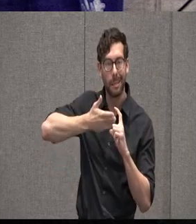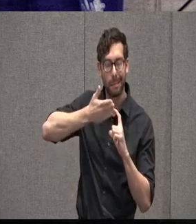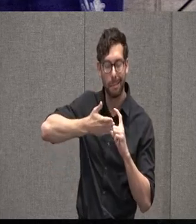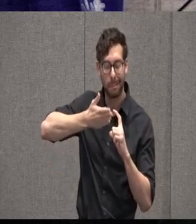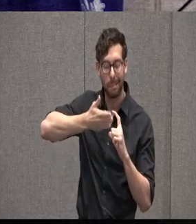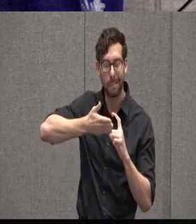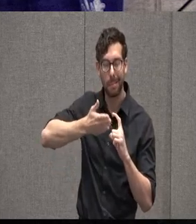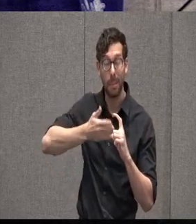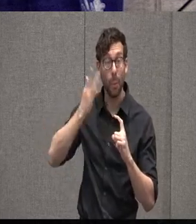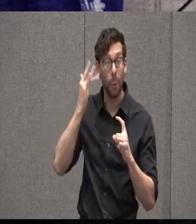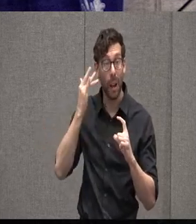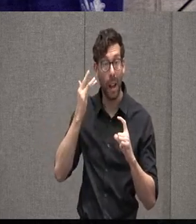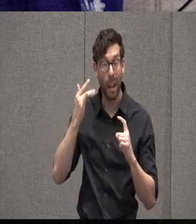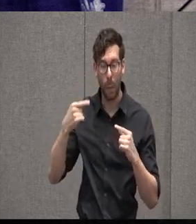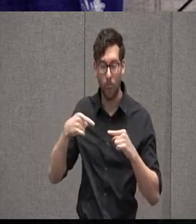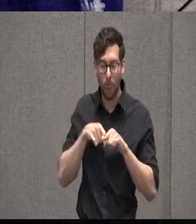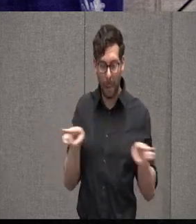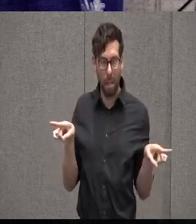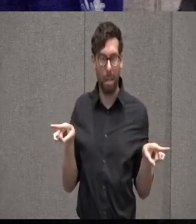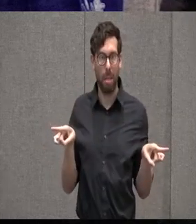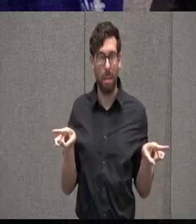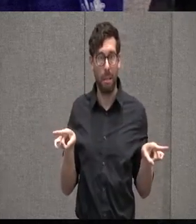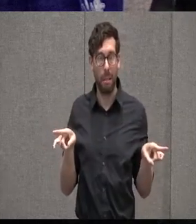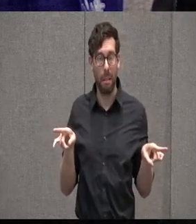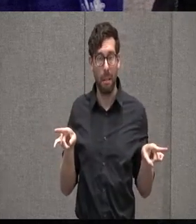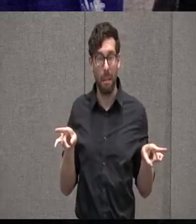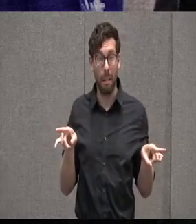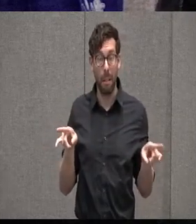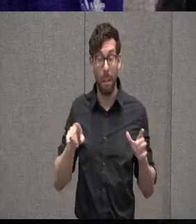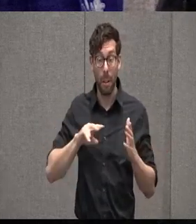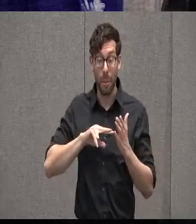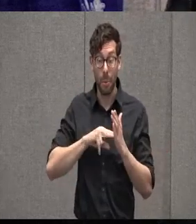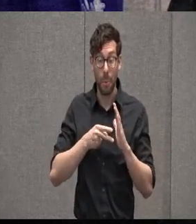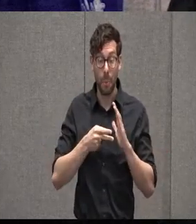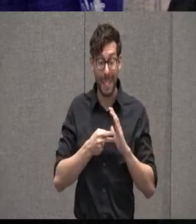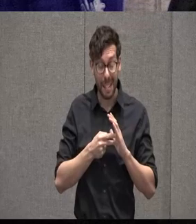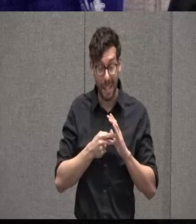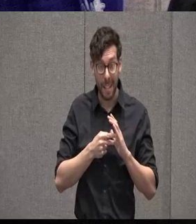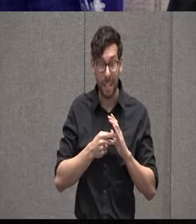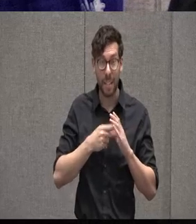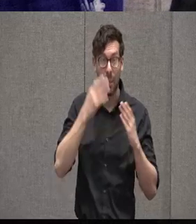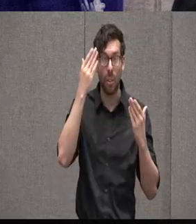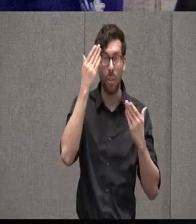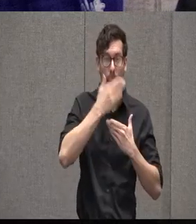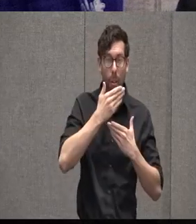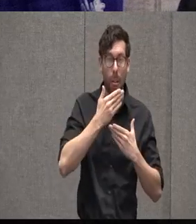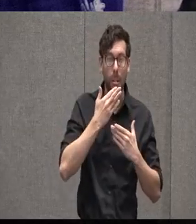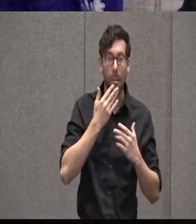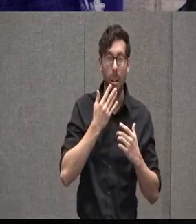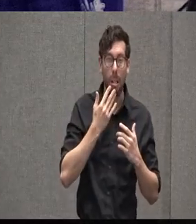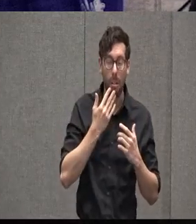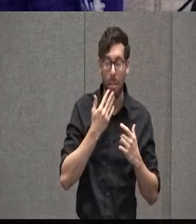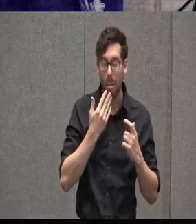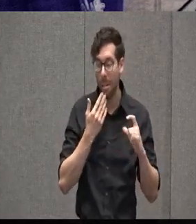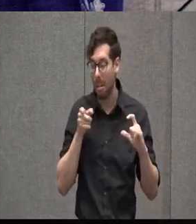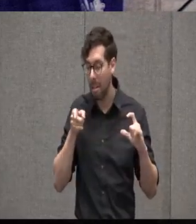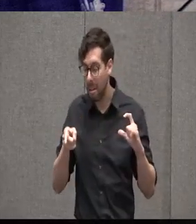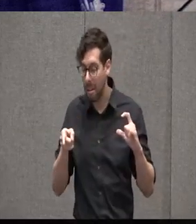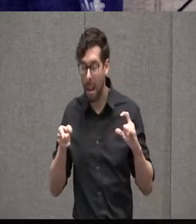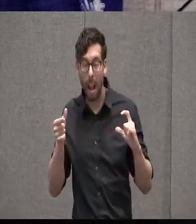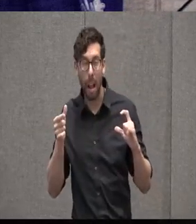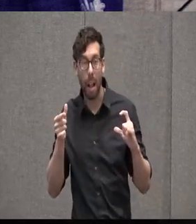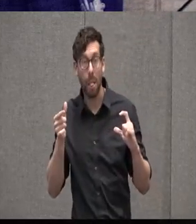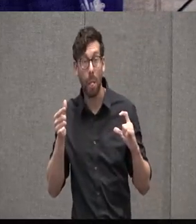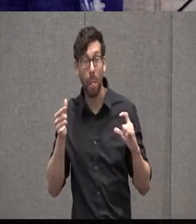because they're repelling each other. That means the other side, the dark side of this one and the green side of this one